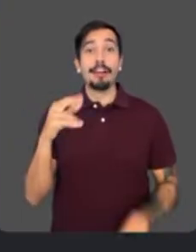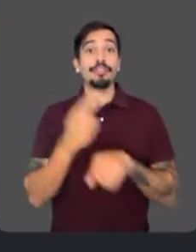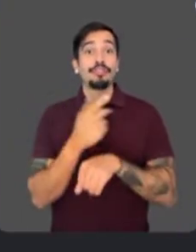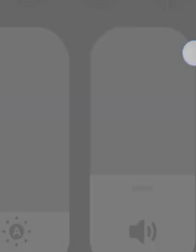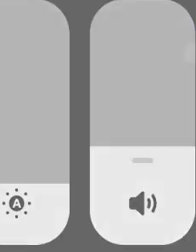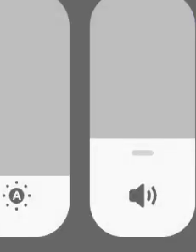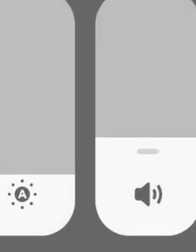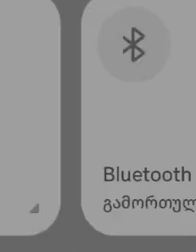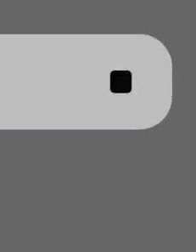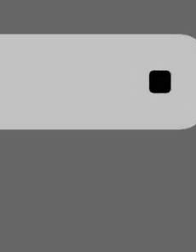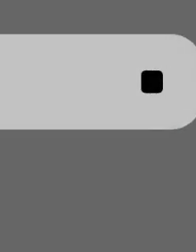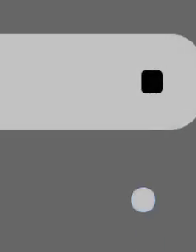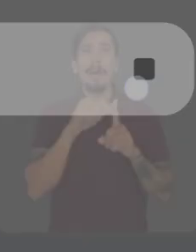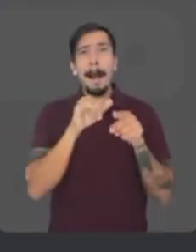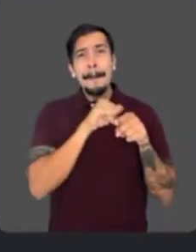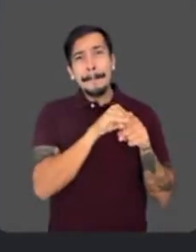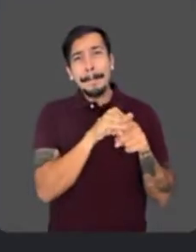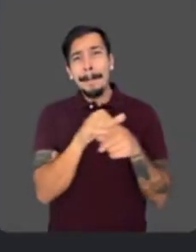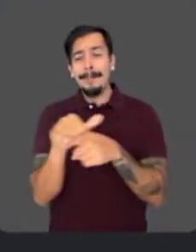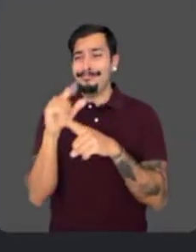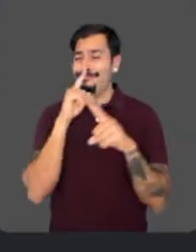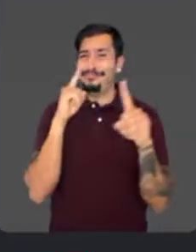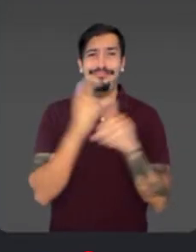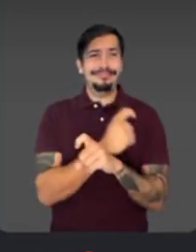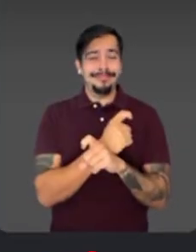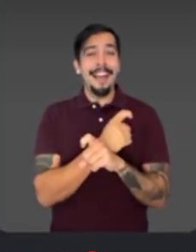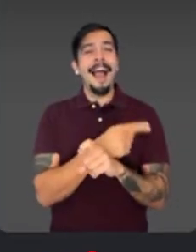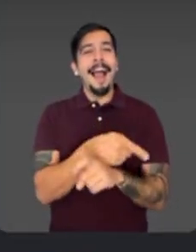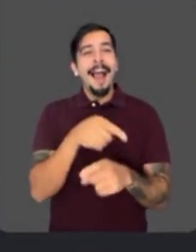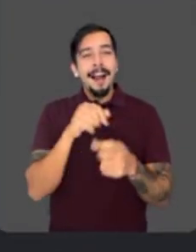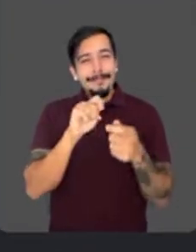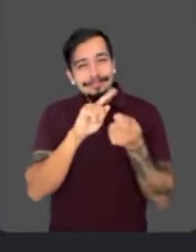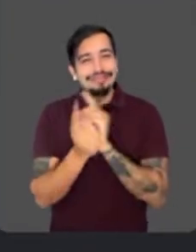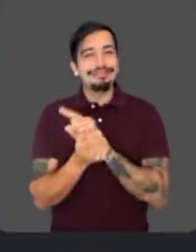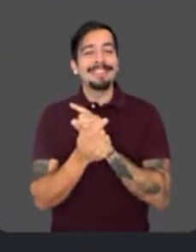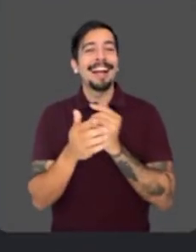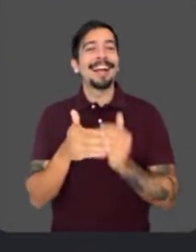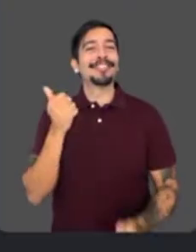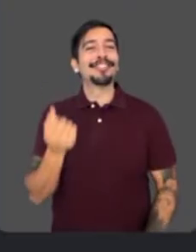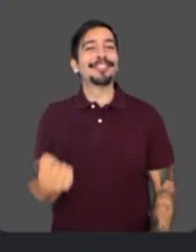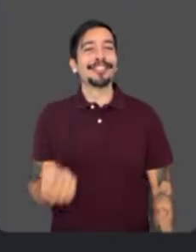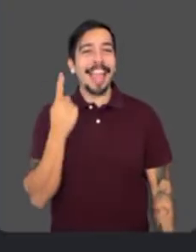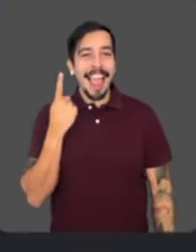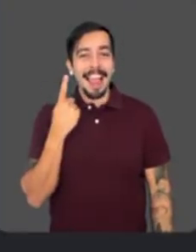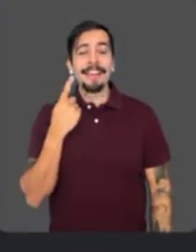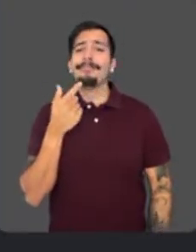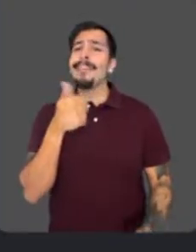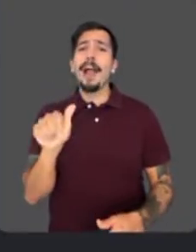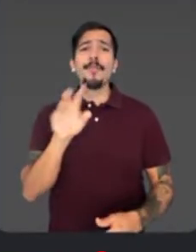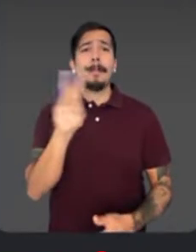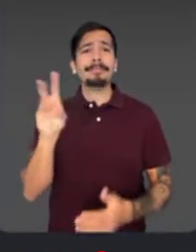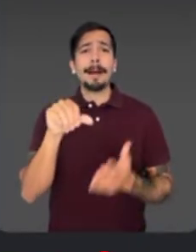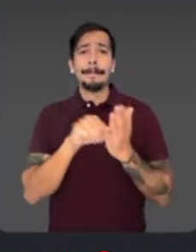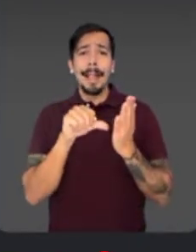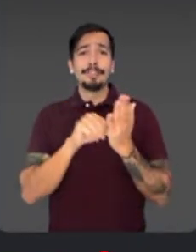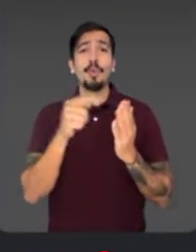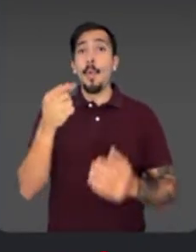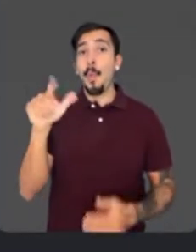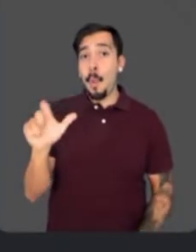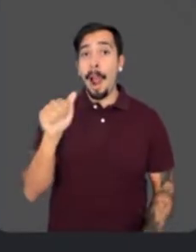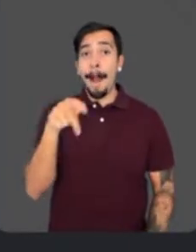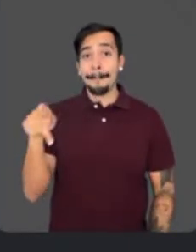It uses Gemini to make jargon, technical details, and complicated text easier to understand. When you select any